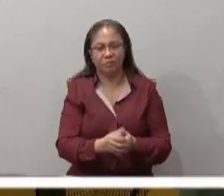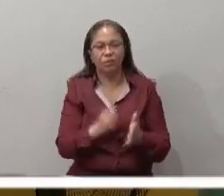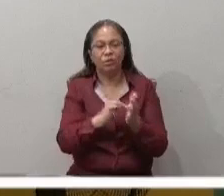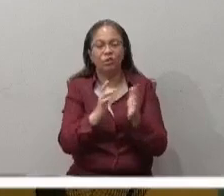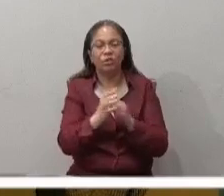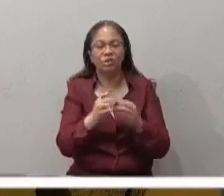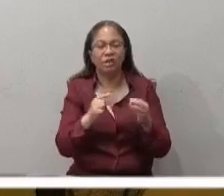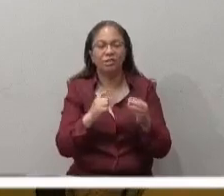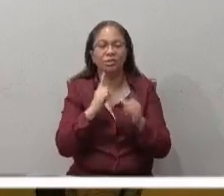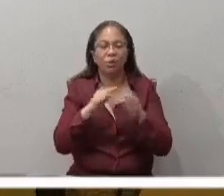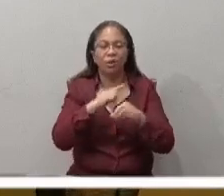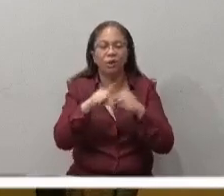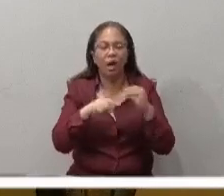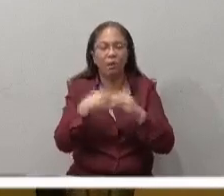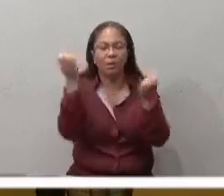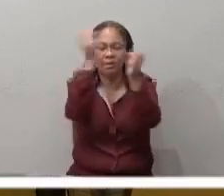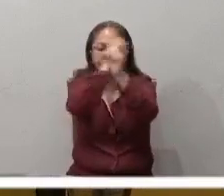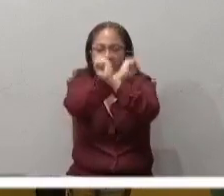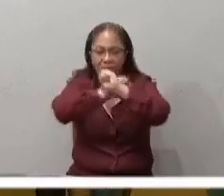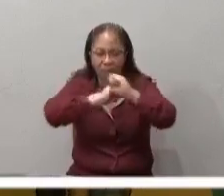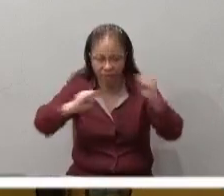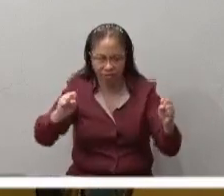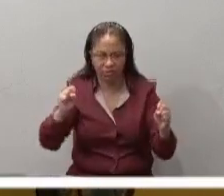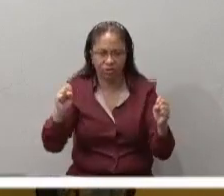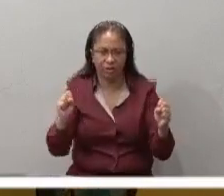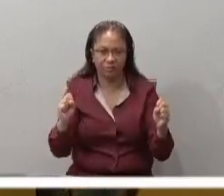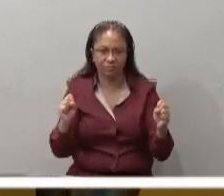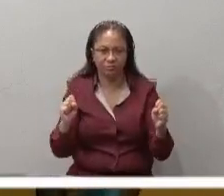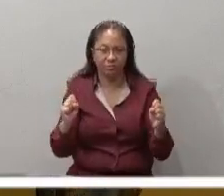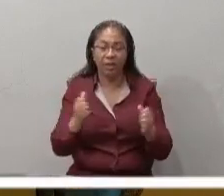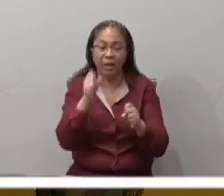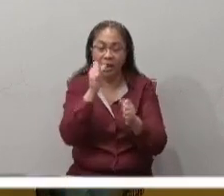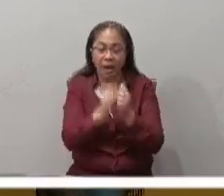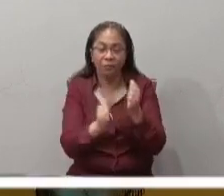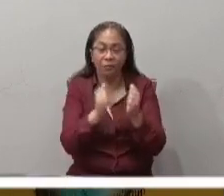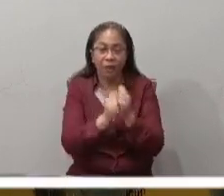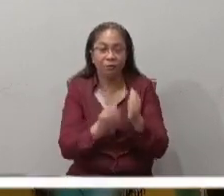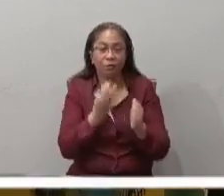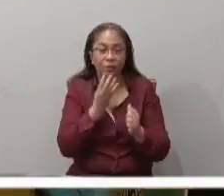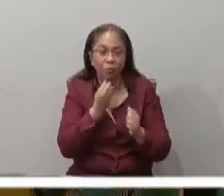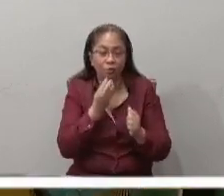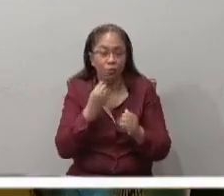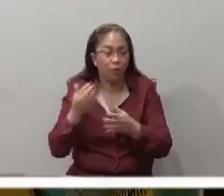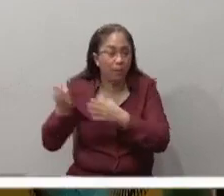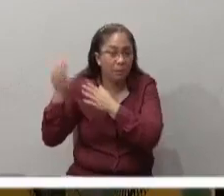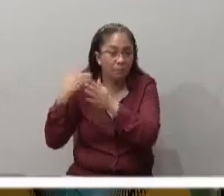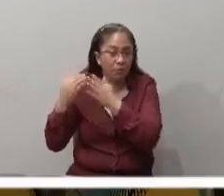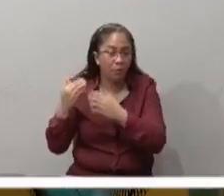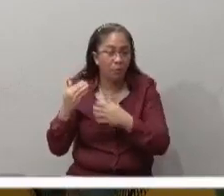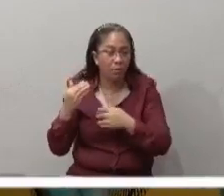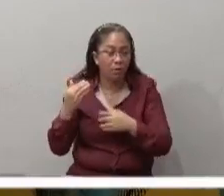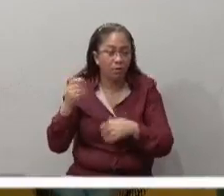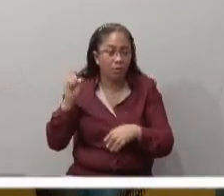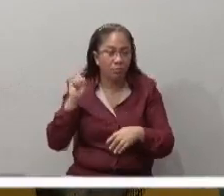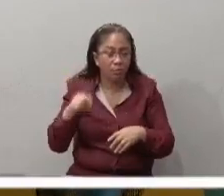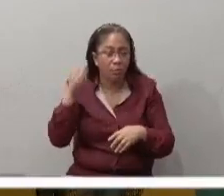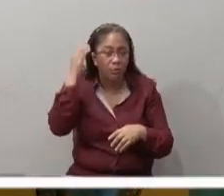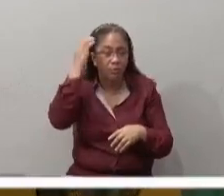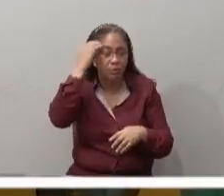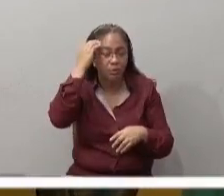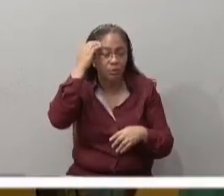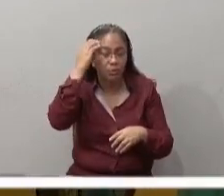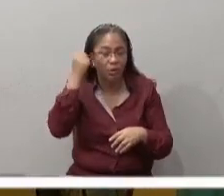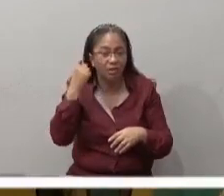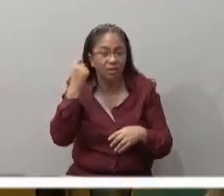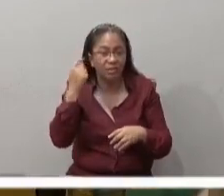salvation history. And every Jew in the first century, hearing the text, would have understood that Jesus was speaking about the